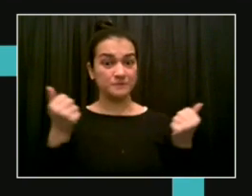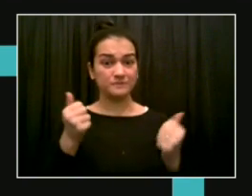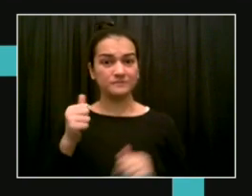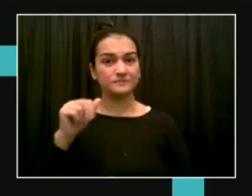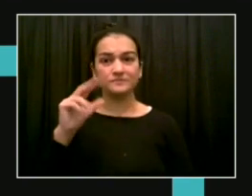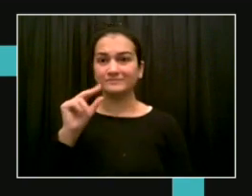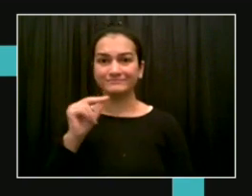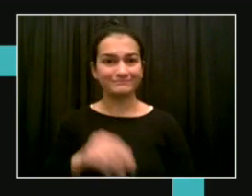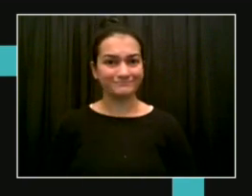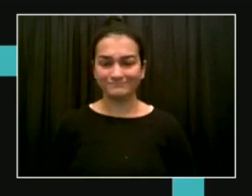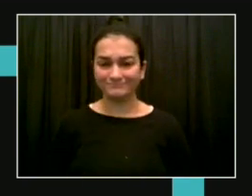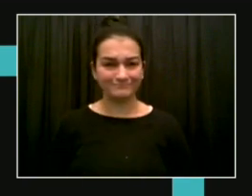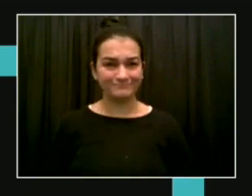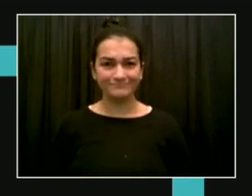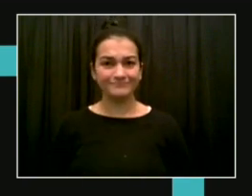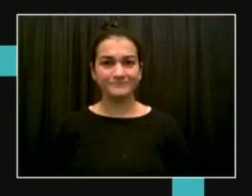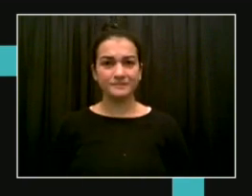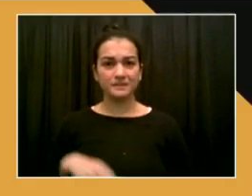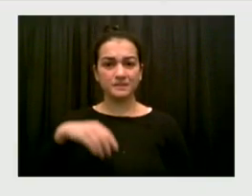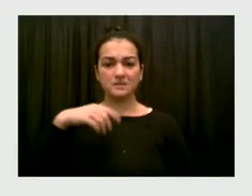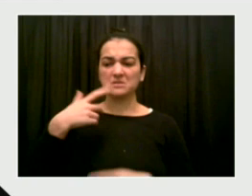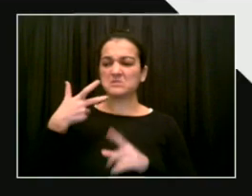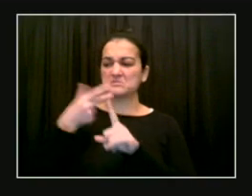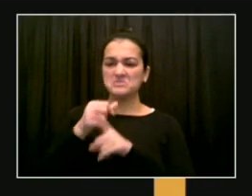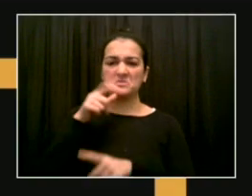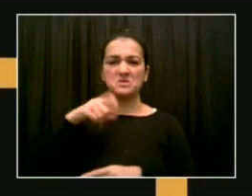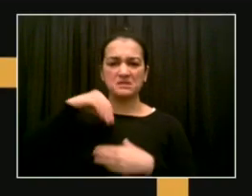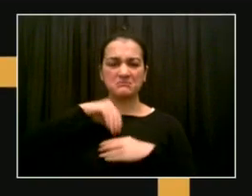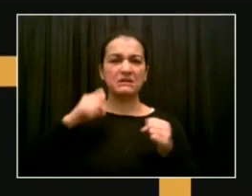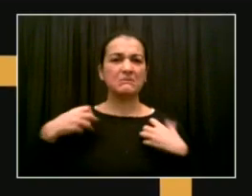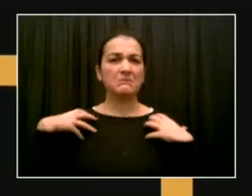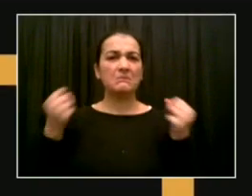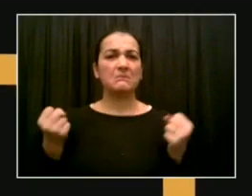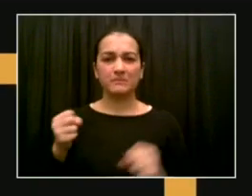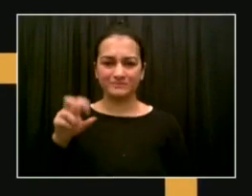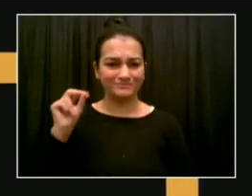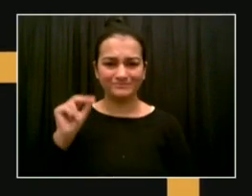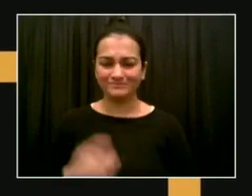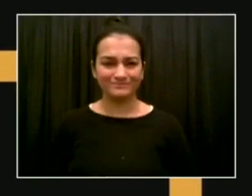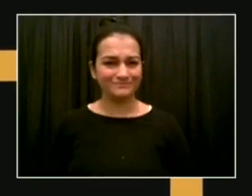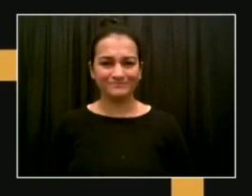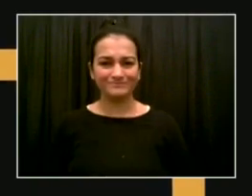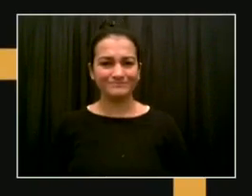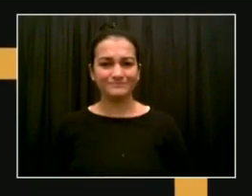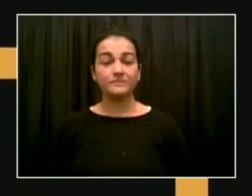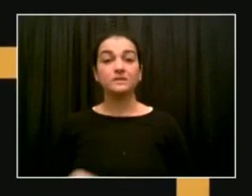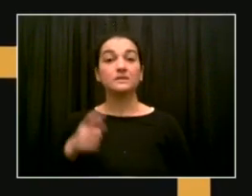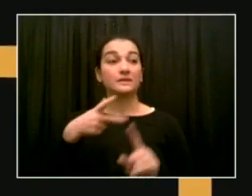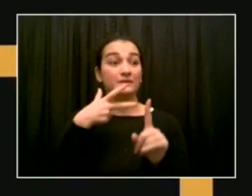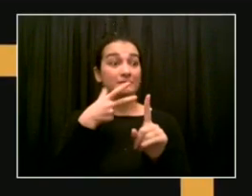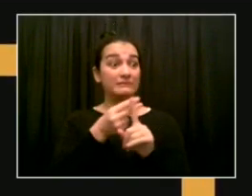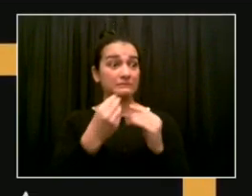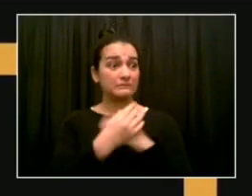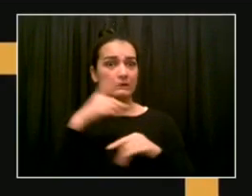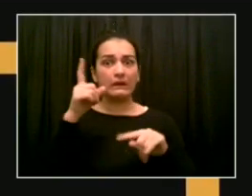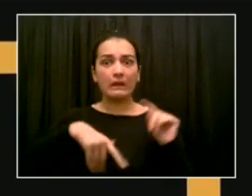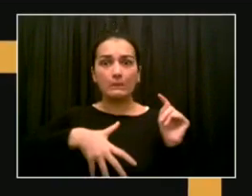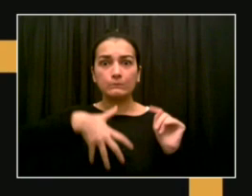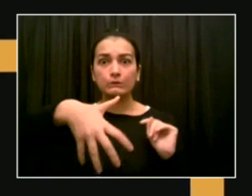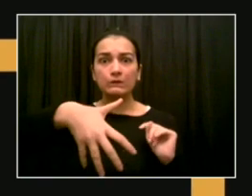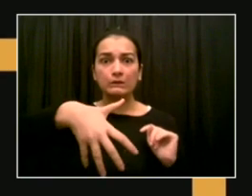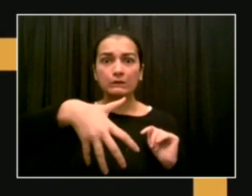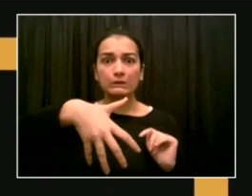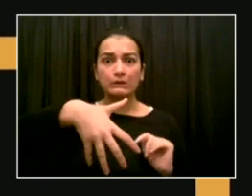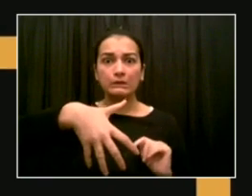protect them. False. Some may be worried the vaccines cause infertility, but that's